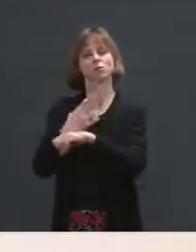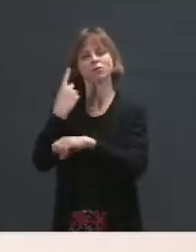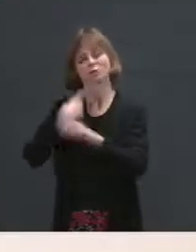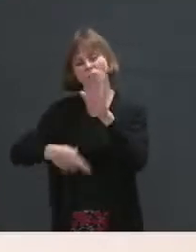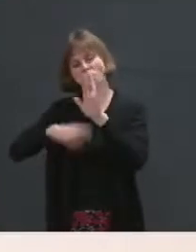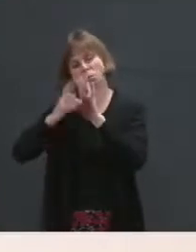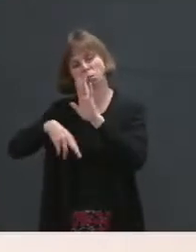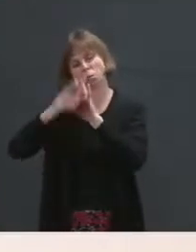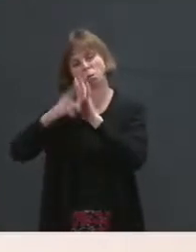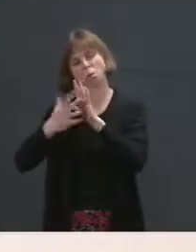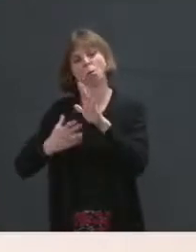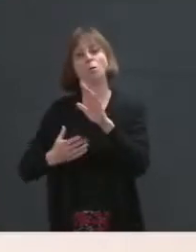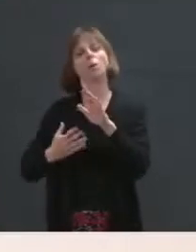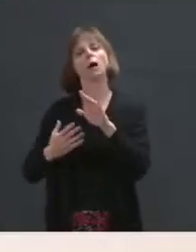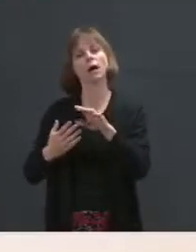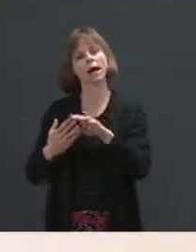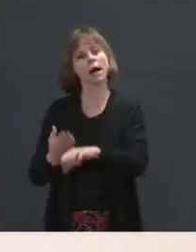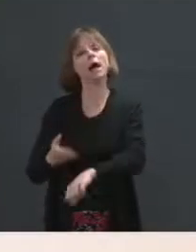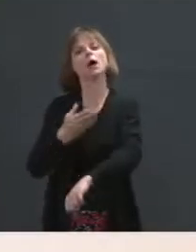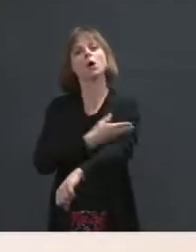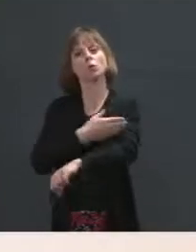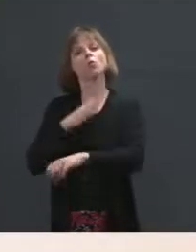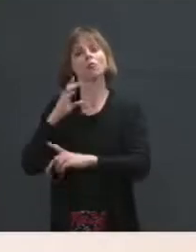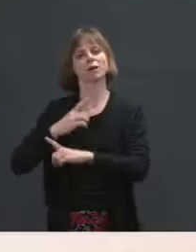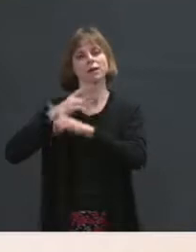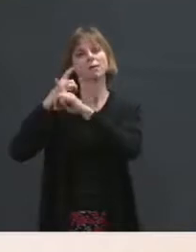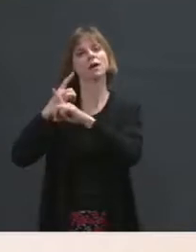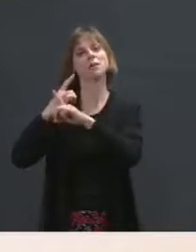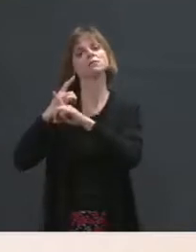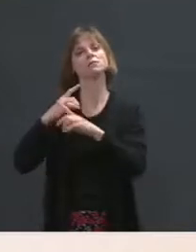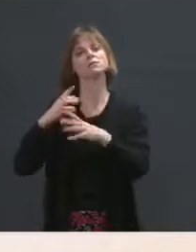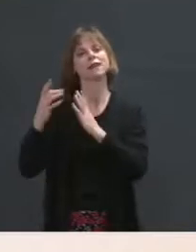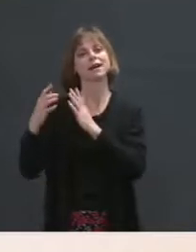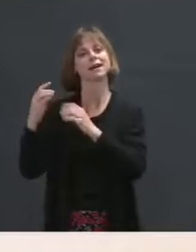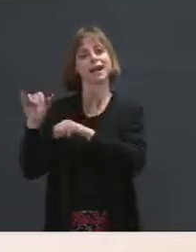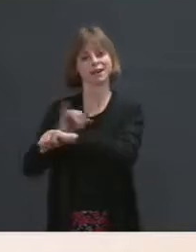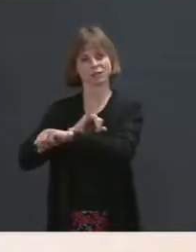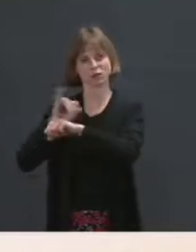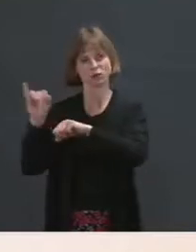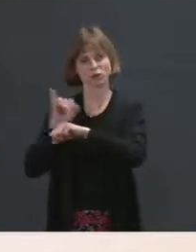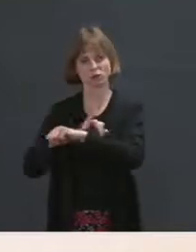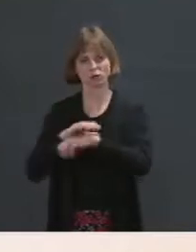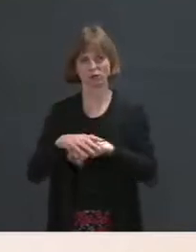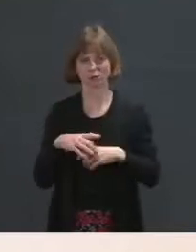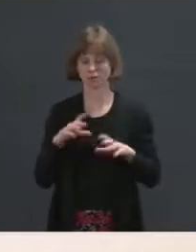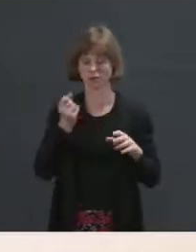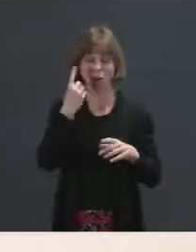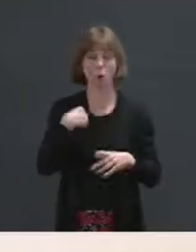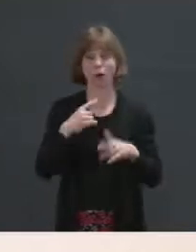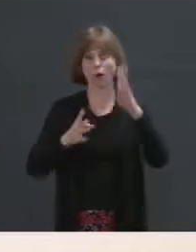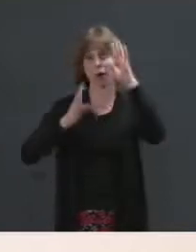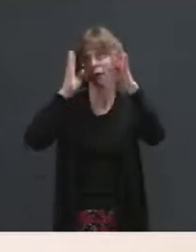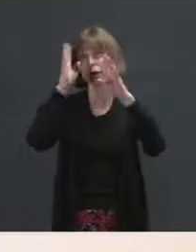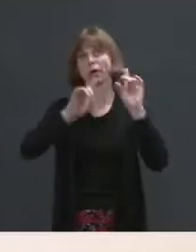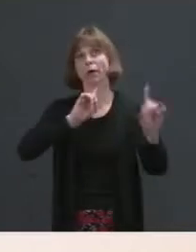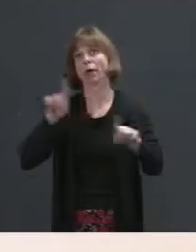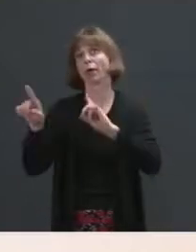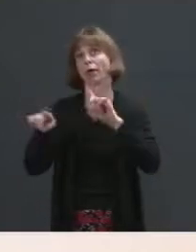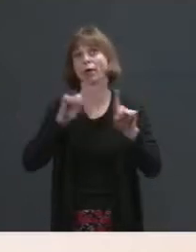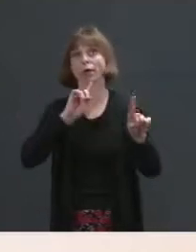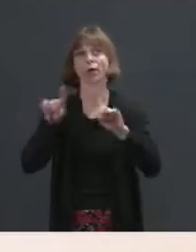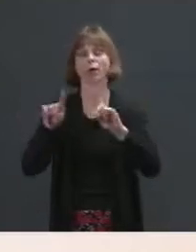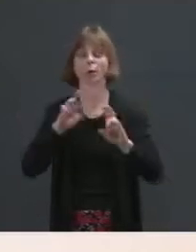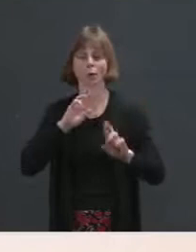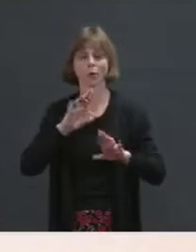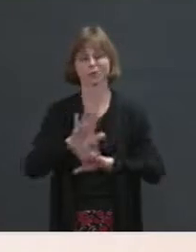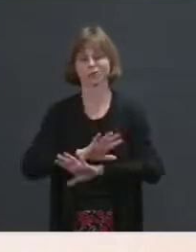and industrial base. Make no mistake, we are not simply planning to order up reports. We are going to be taking actions to